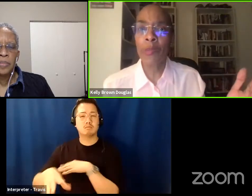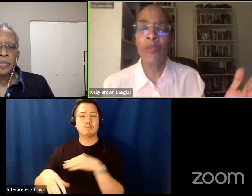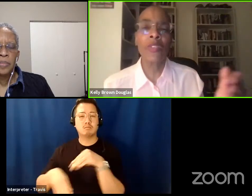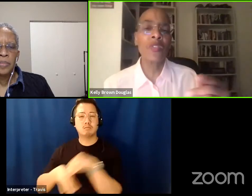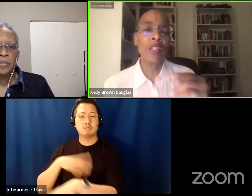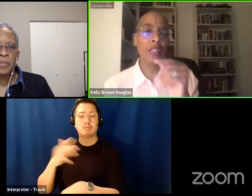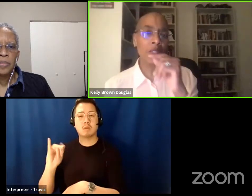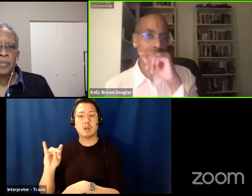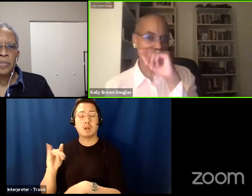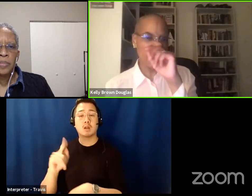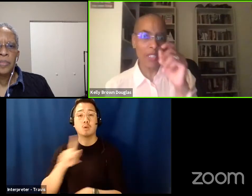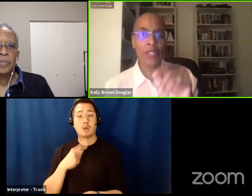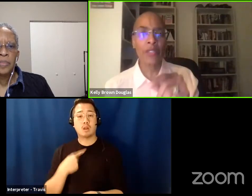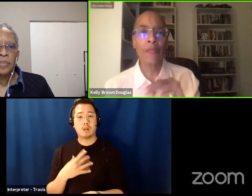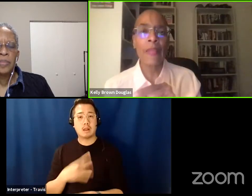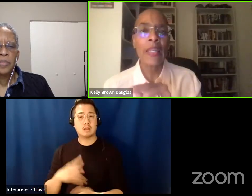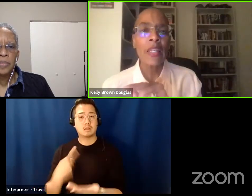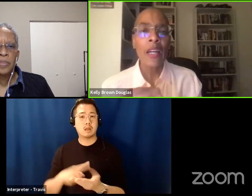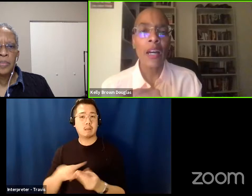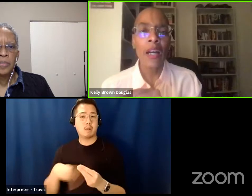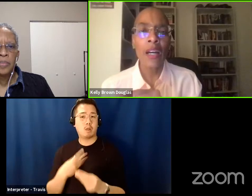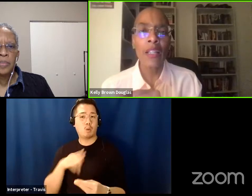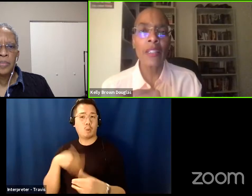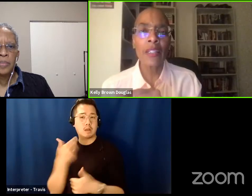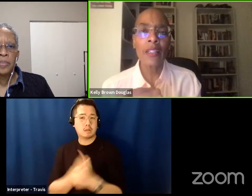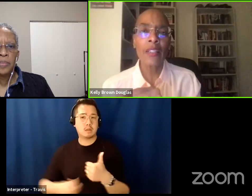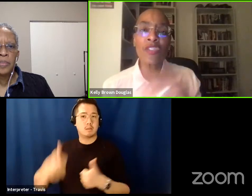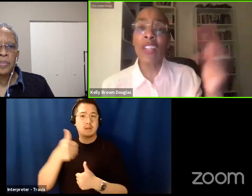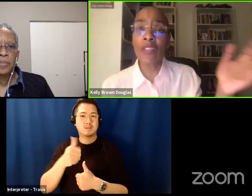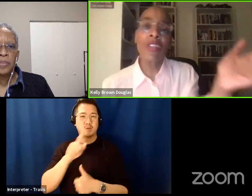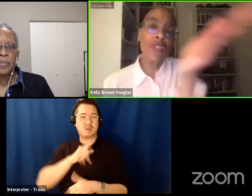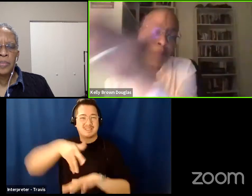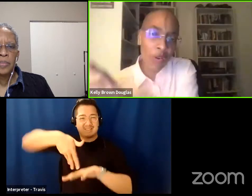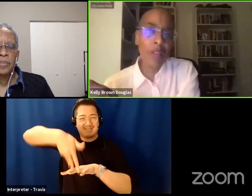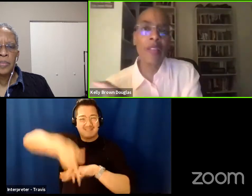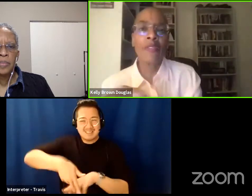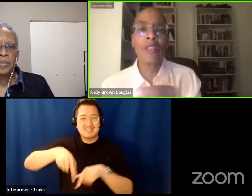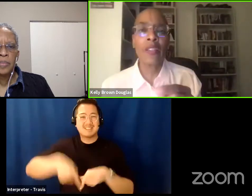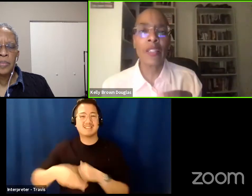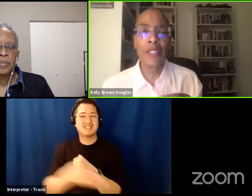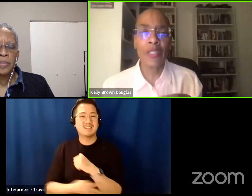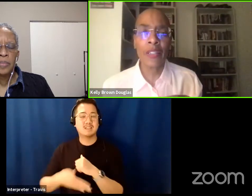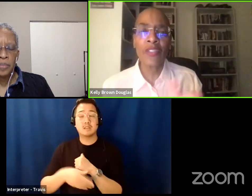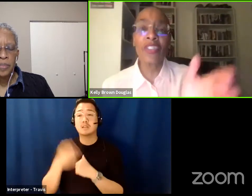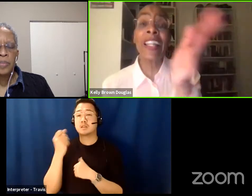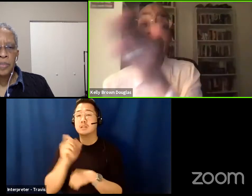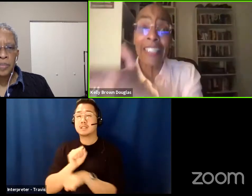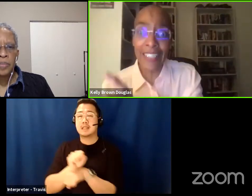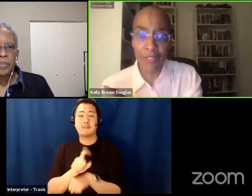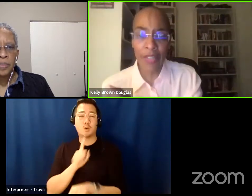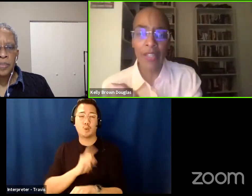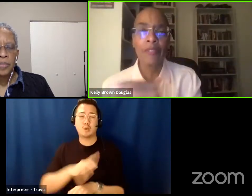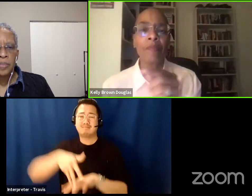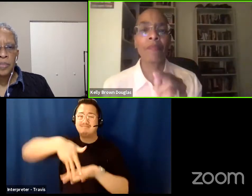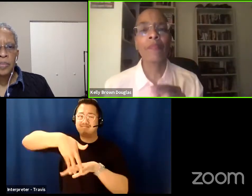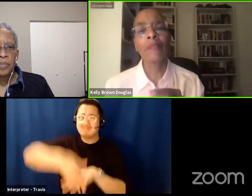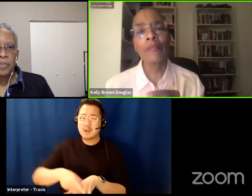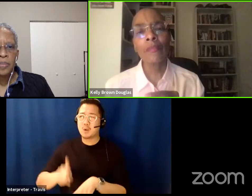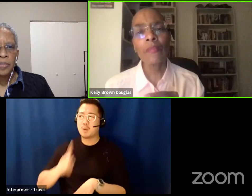white supremacist foundation of this nation. And slavery is a part of that foundation. It's a legacy of